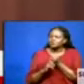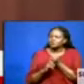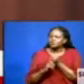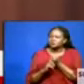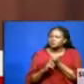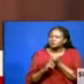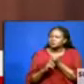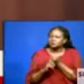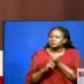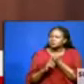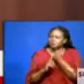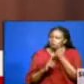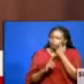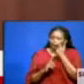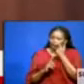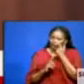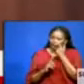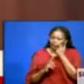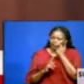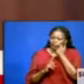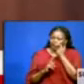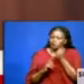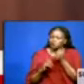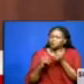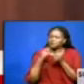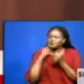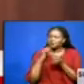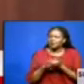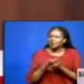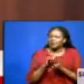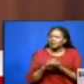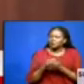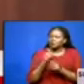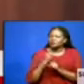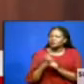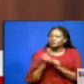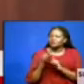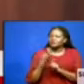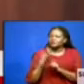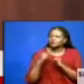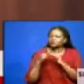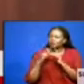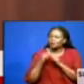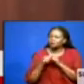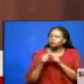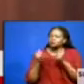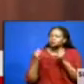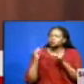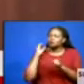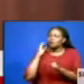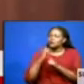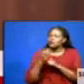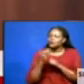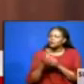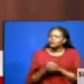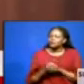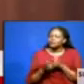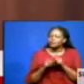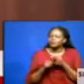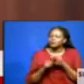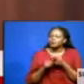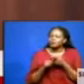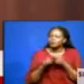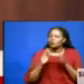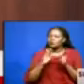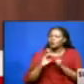flowing 46. You've said you did the first one, and you've talked about the objectives. Yes. Now, we then move